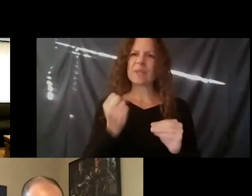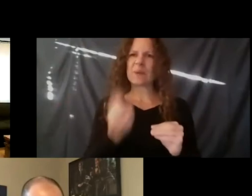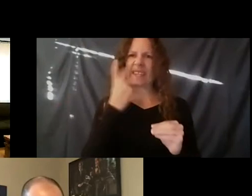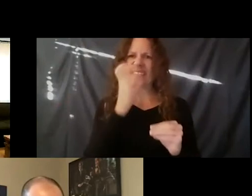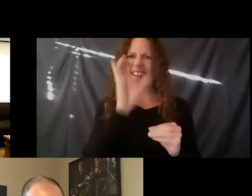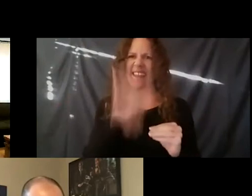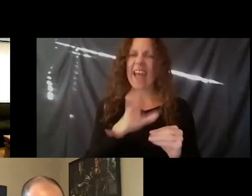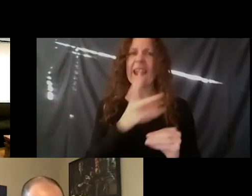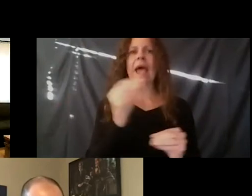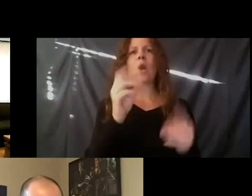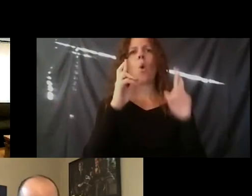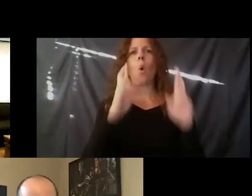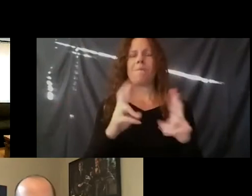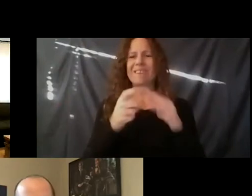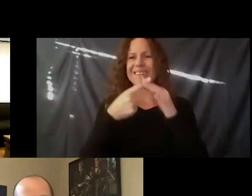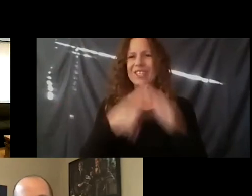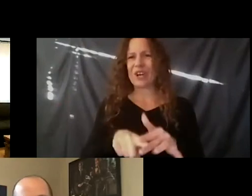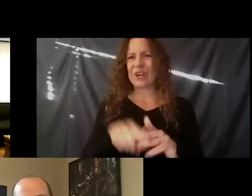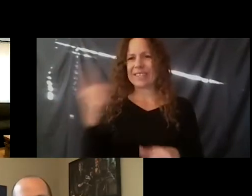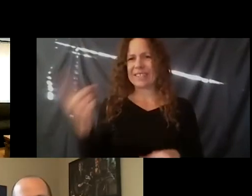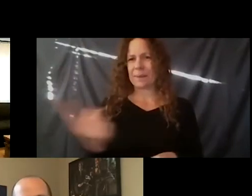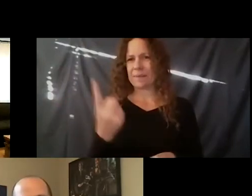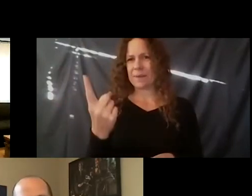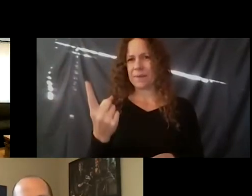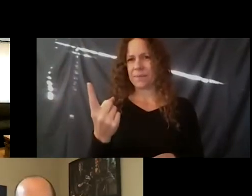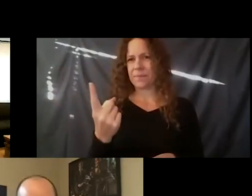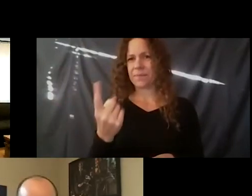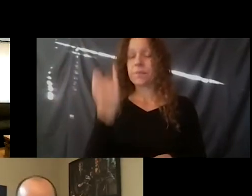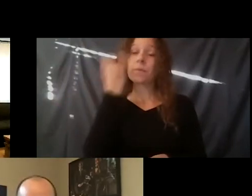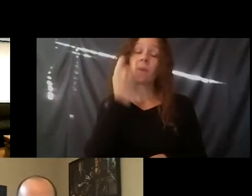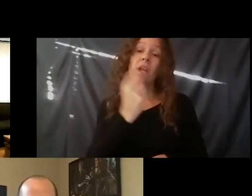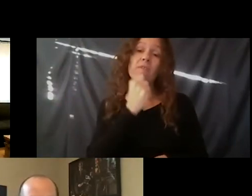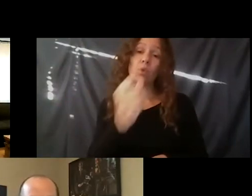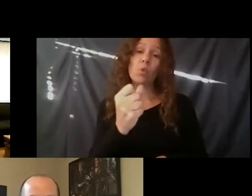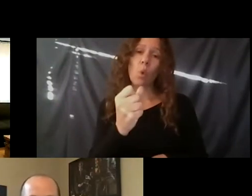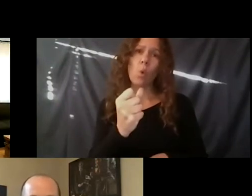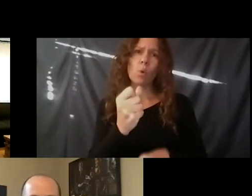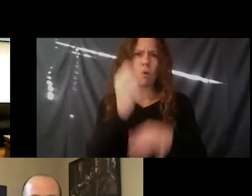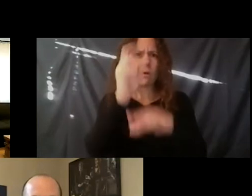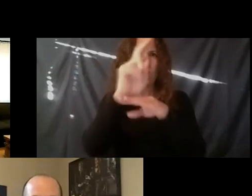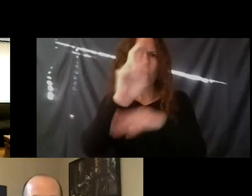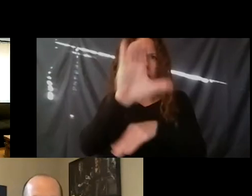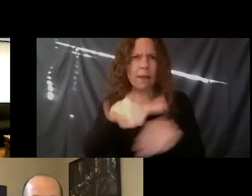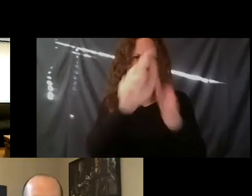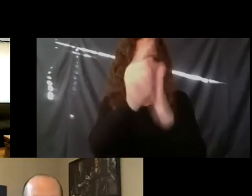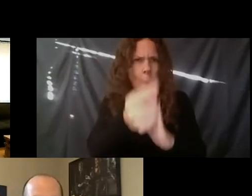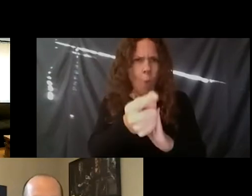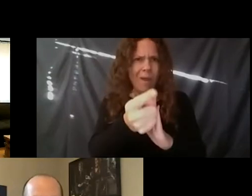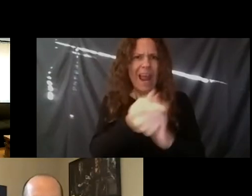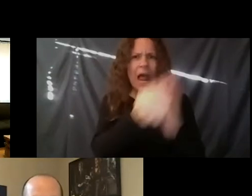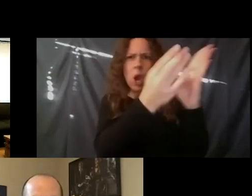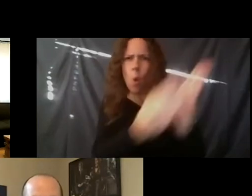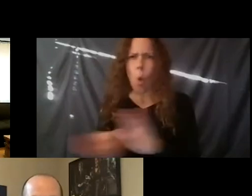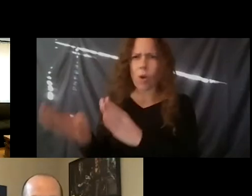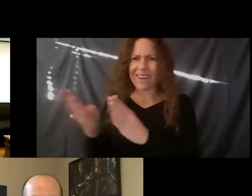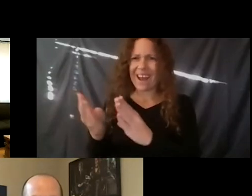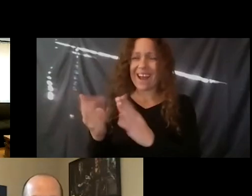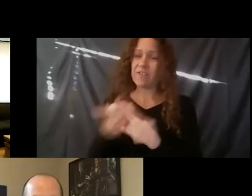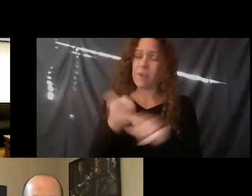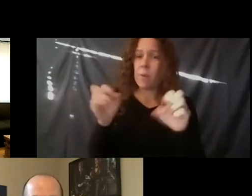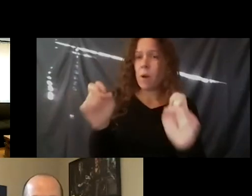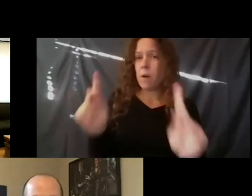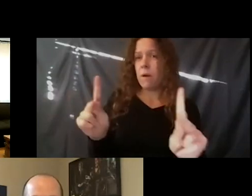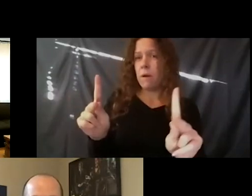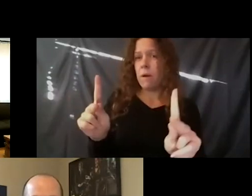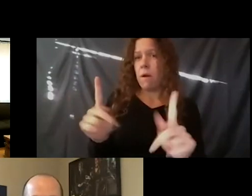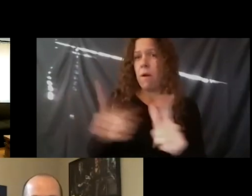So if you don't take movement moments and they don't become organizing opportunities, then they just live